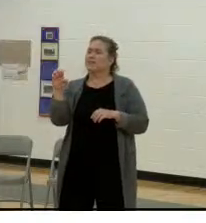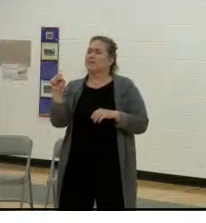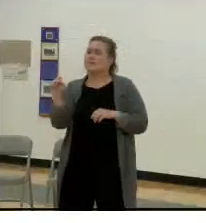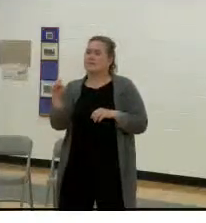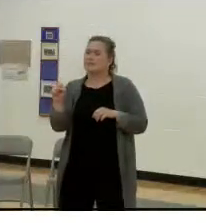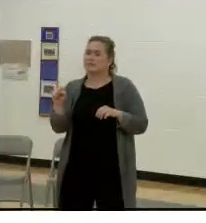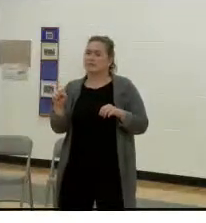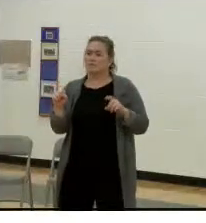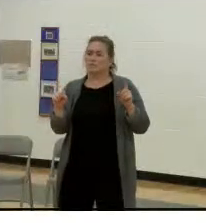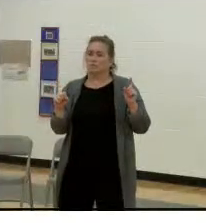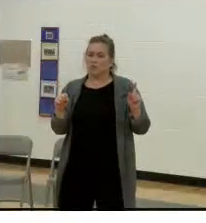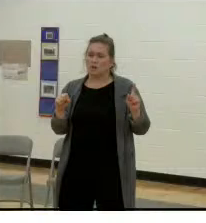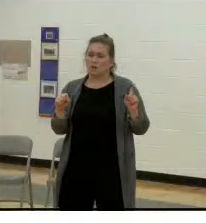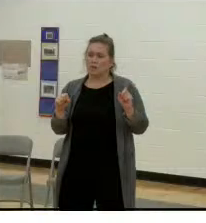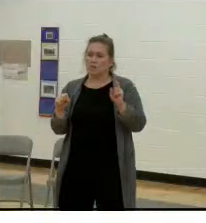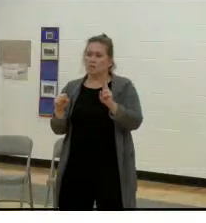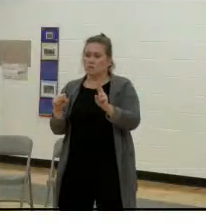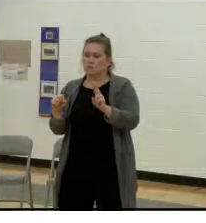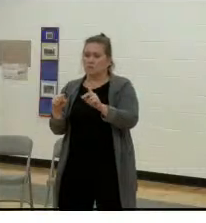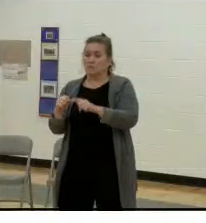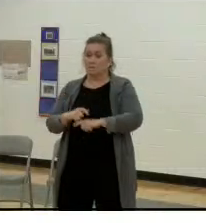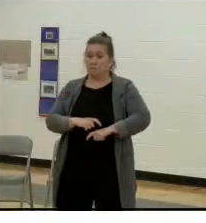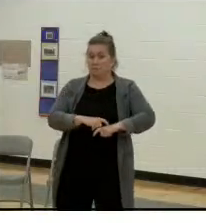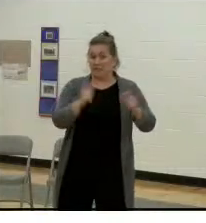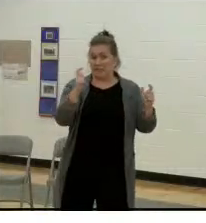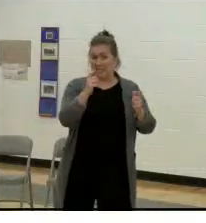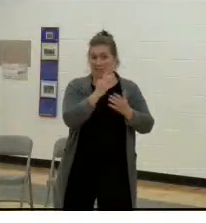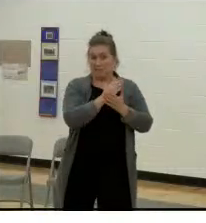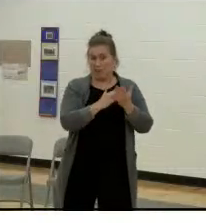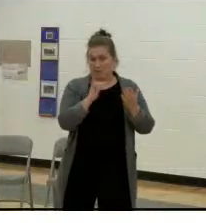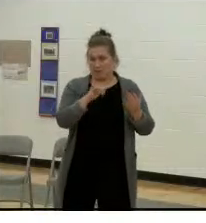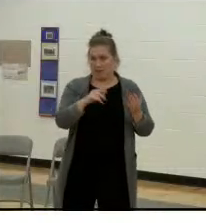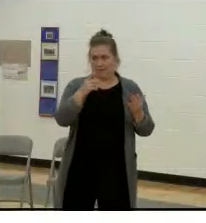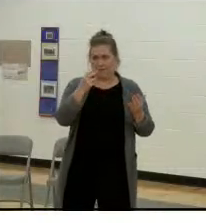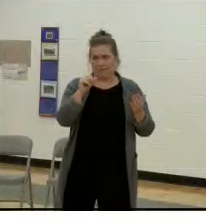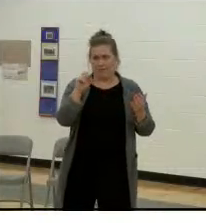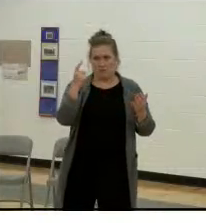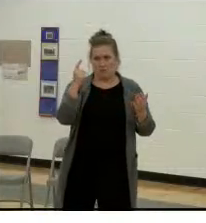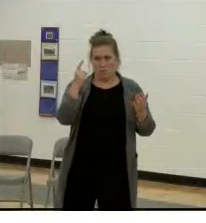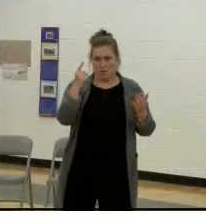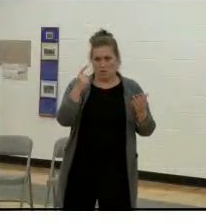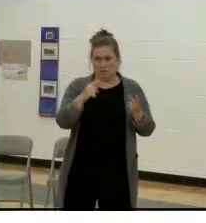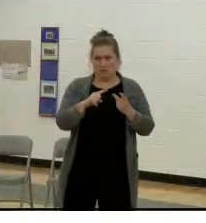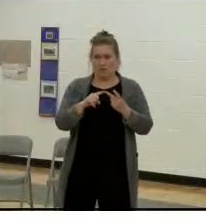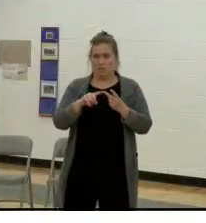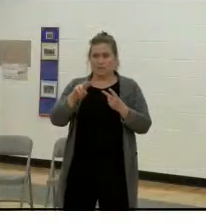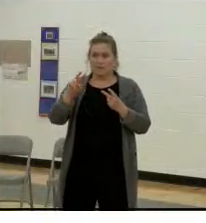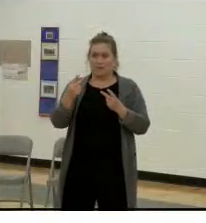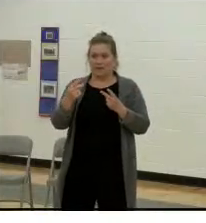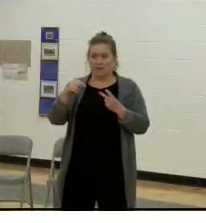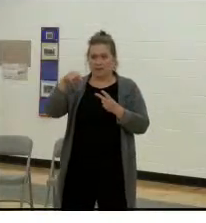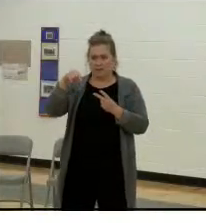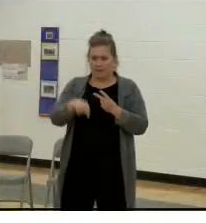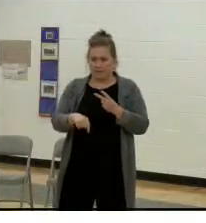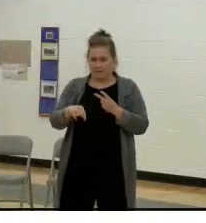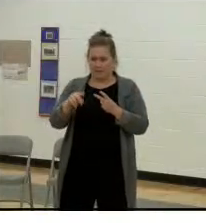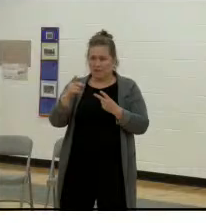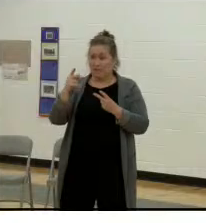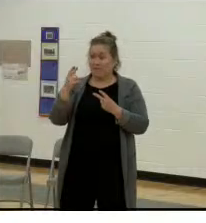of the park. A second phase will be down in this area of the